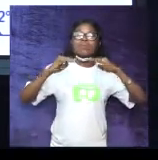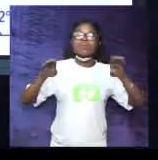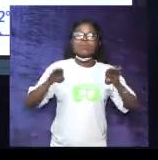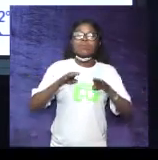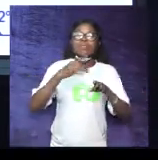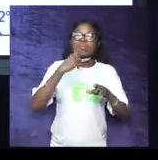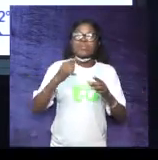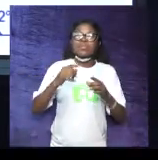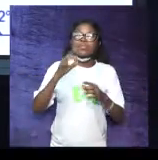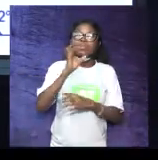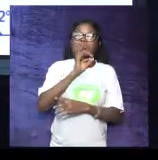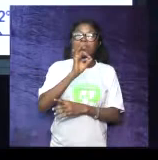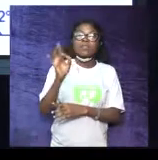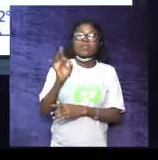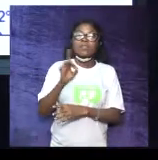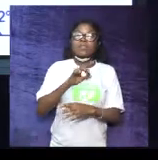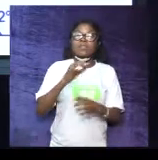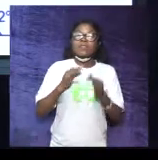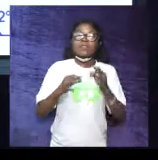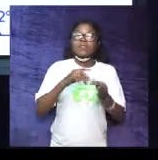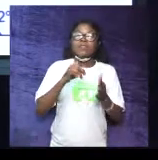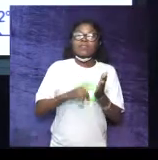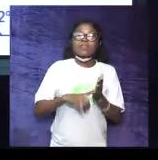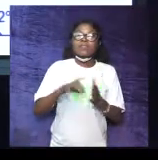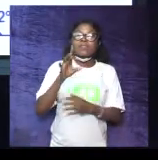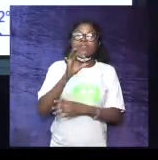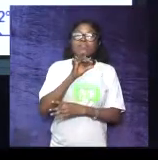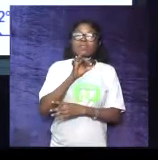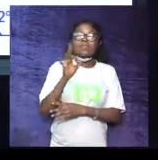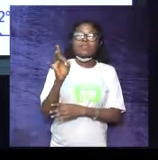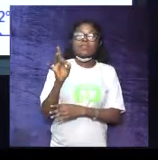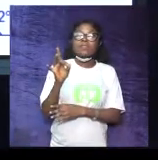Therefore, this is 80. If this is 80,